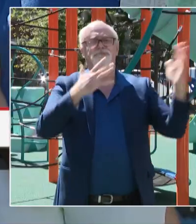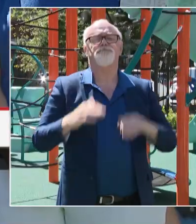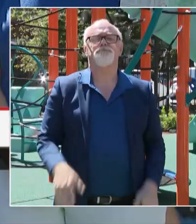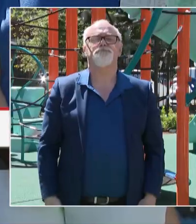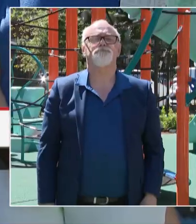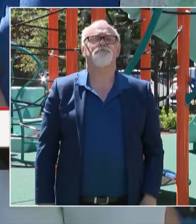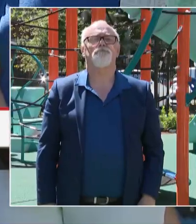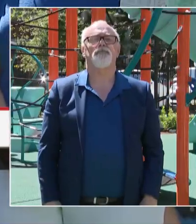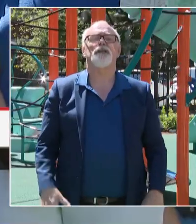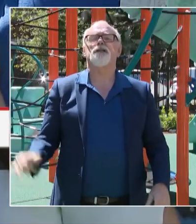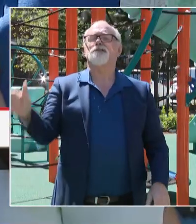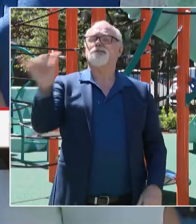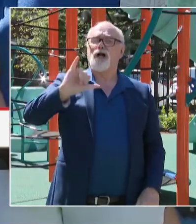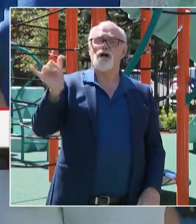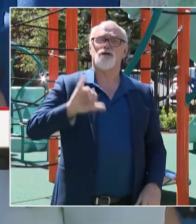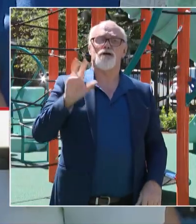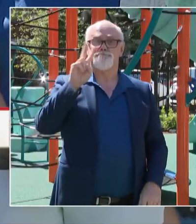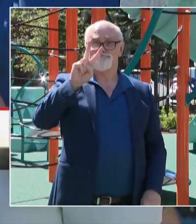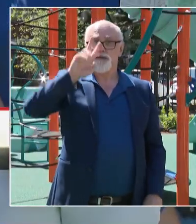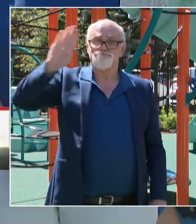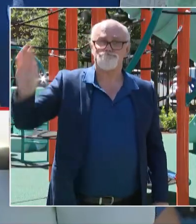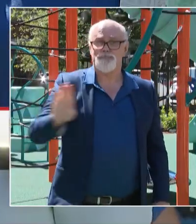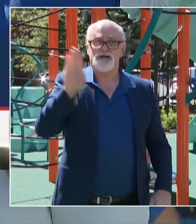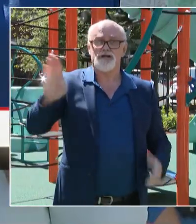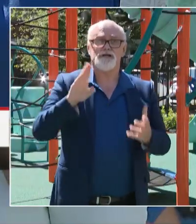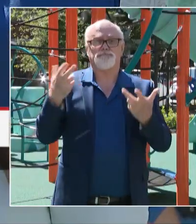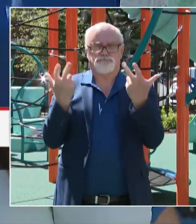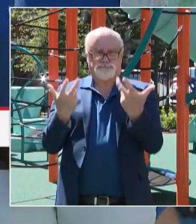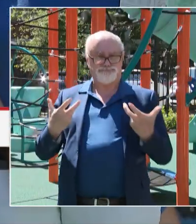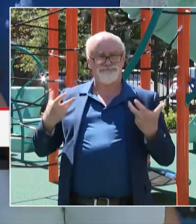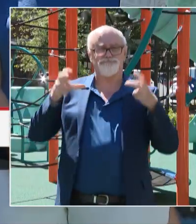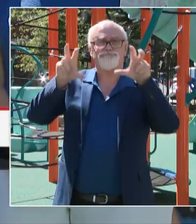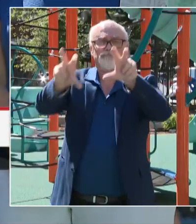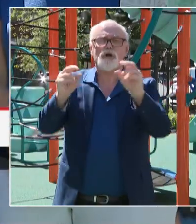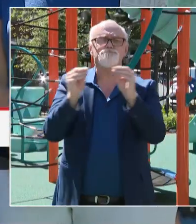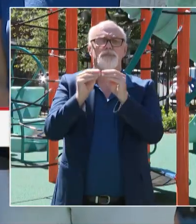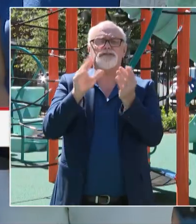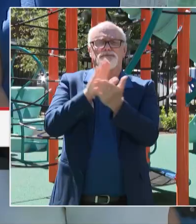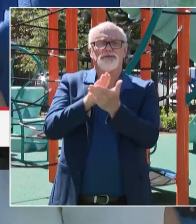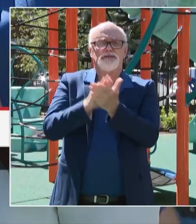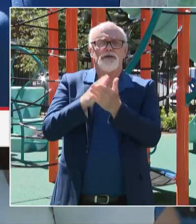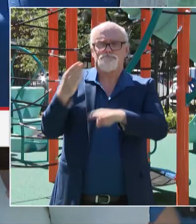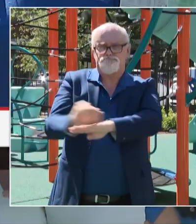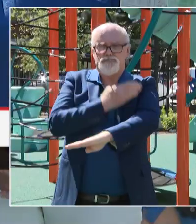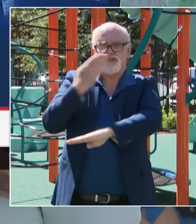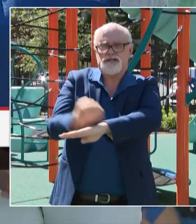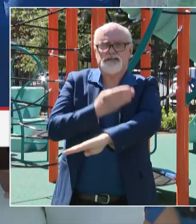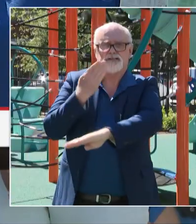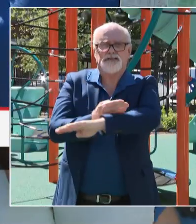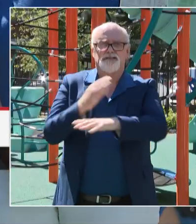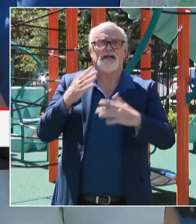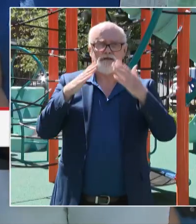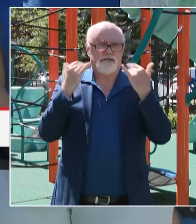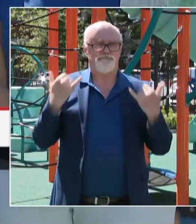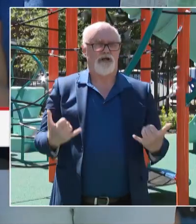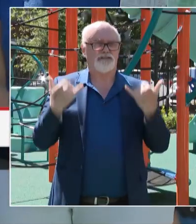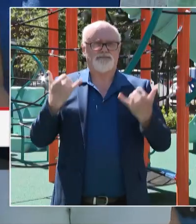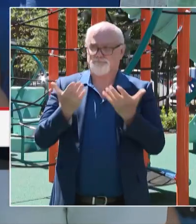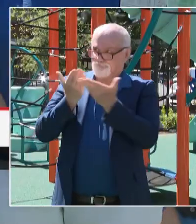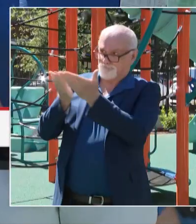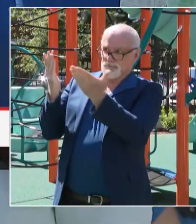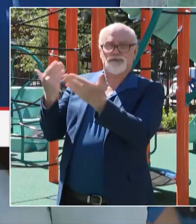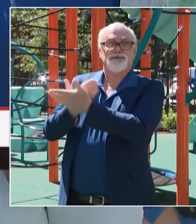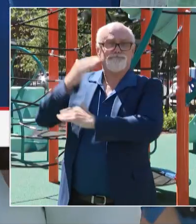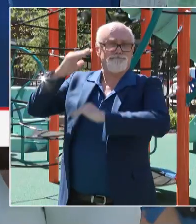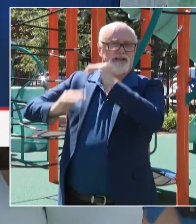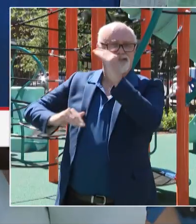$2 billion for even more school modernizations with this year's budget. So this here at Adams